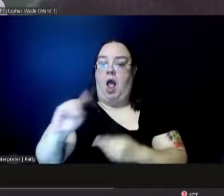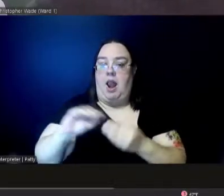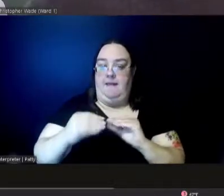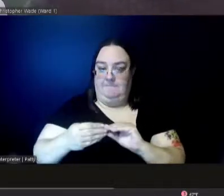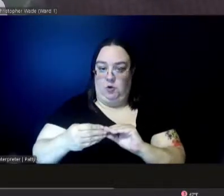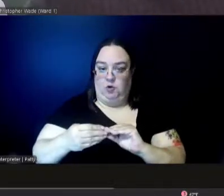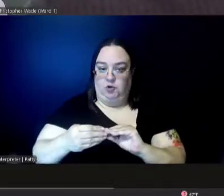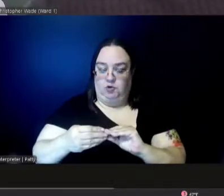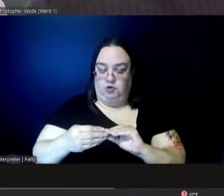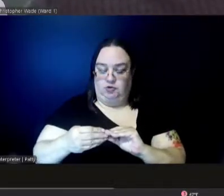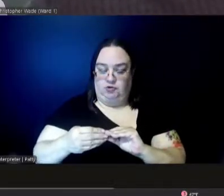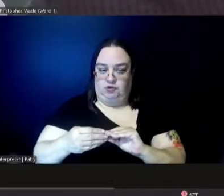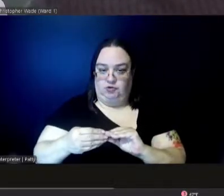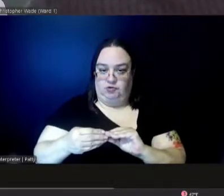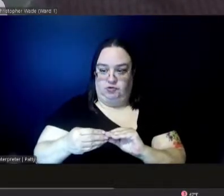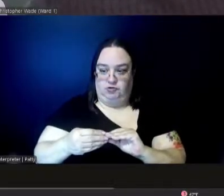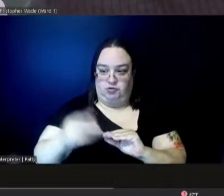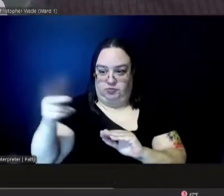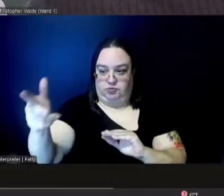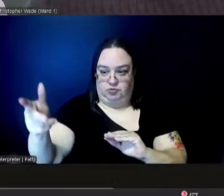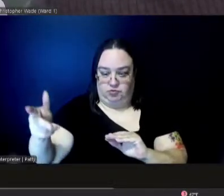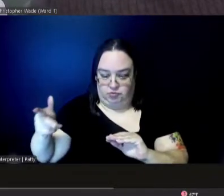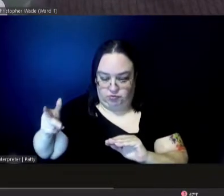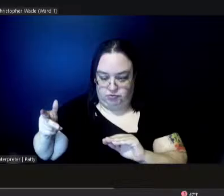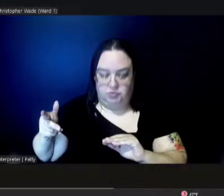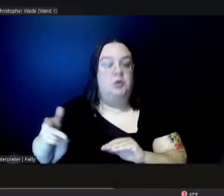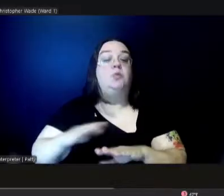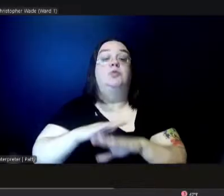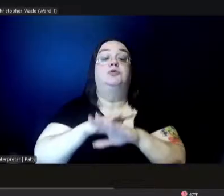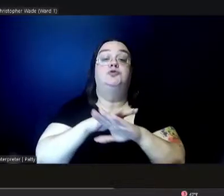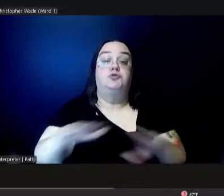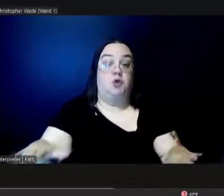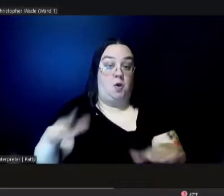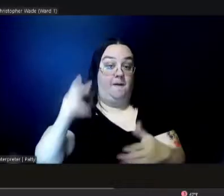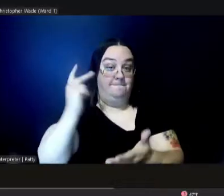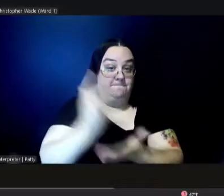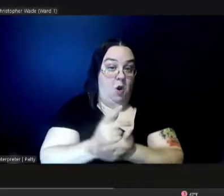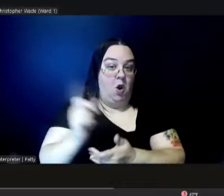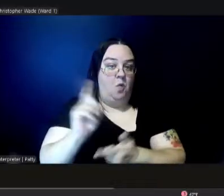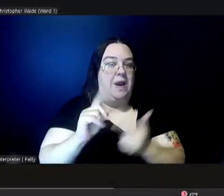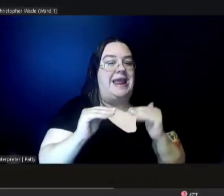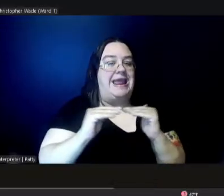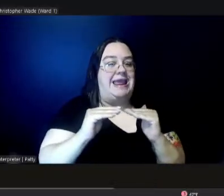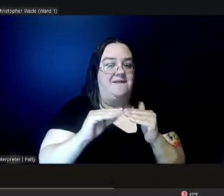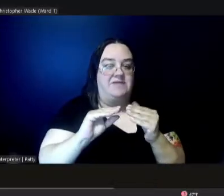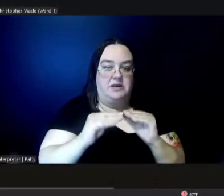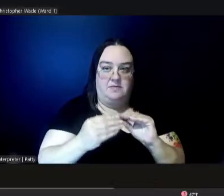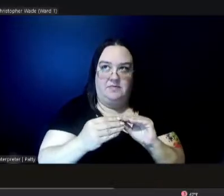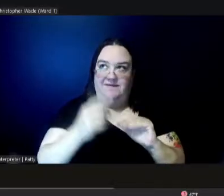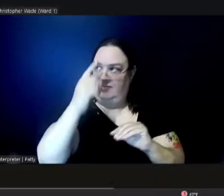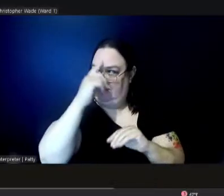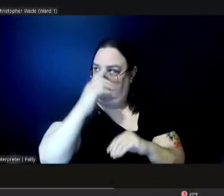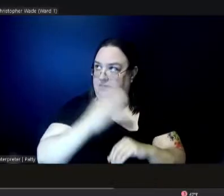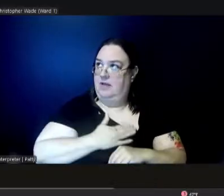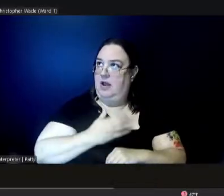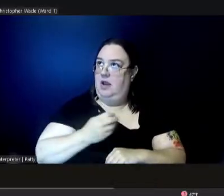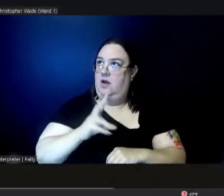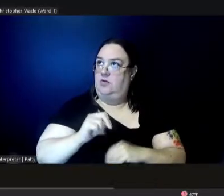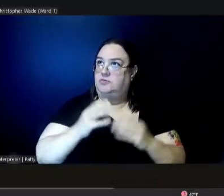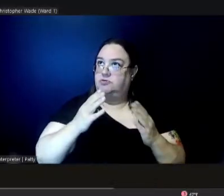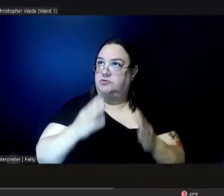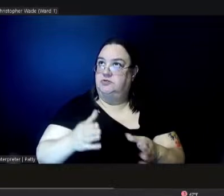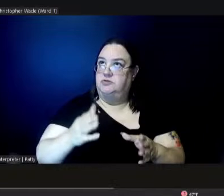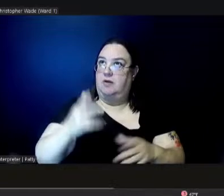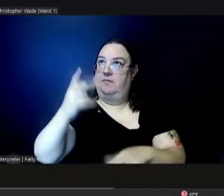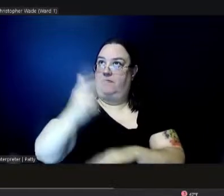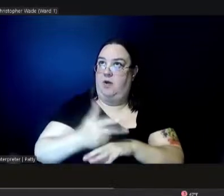and we don't park on the even numbered side of the street. I had to think about my own street to get it right. We park in front of my house,